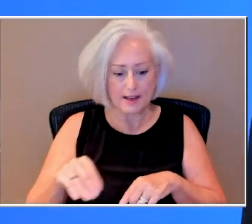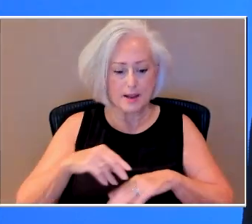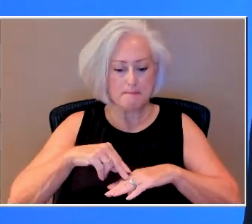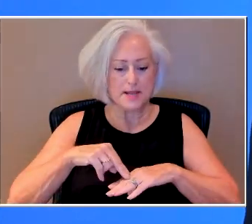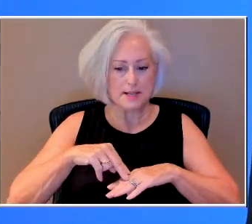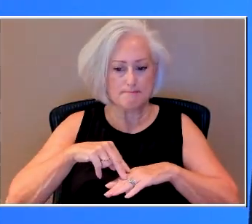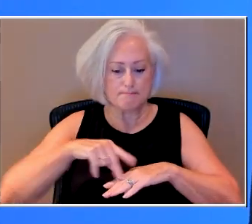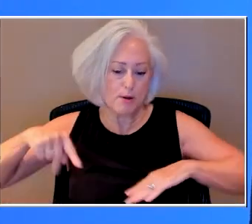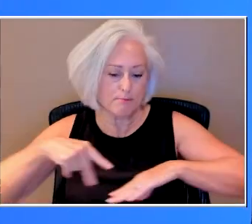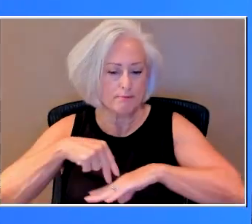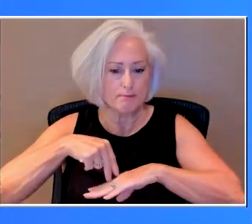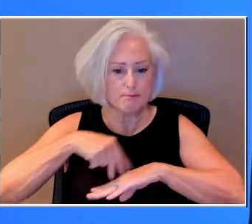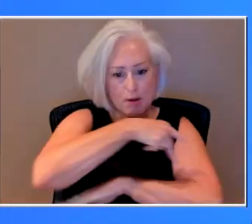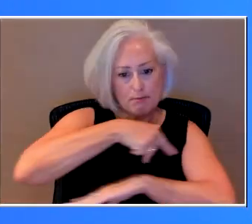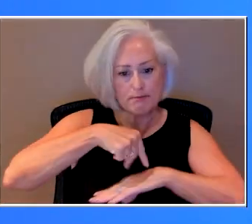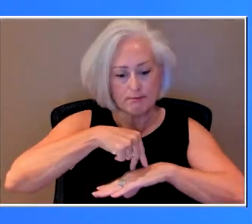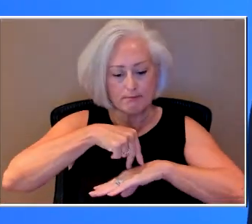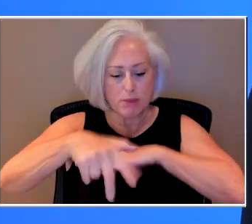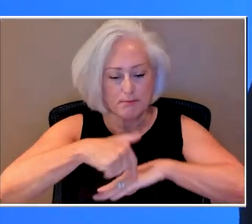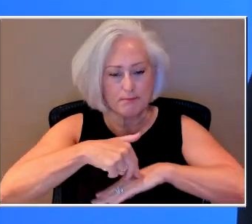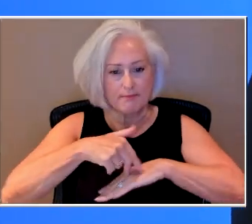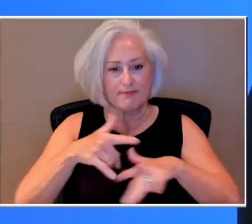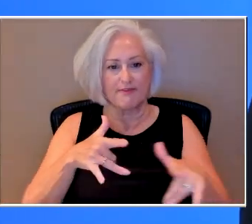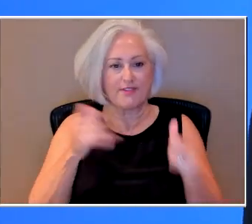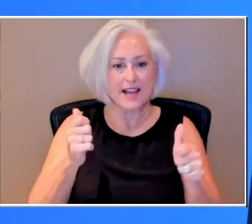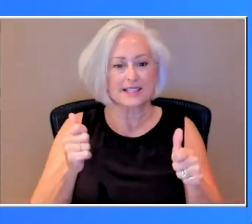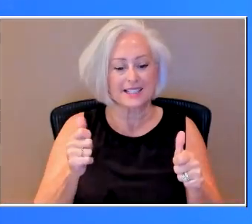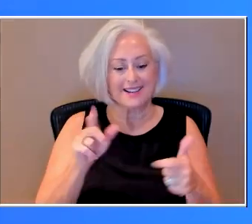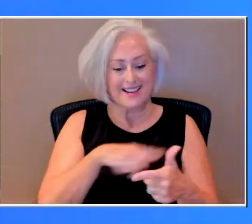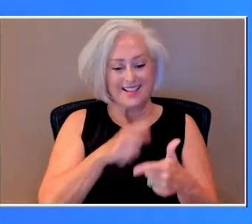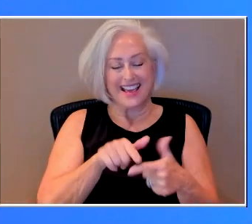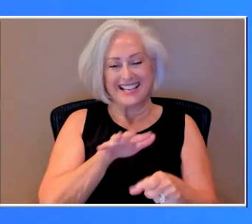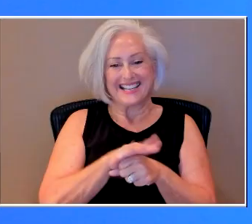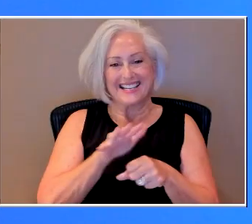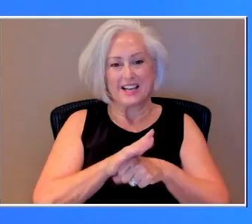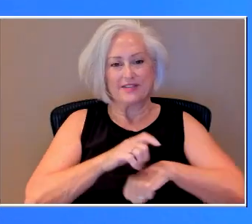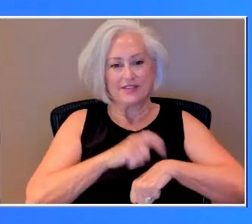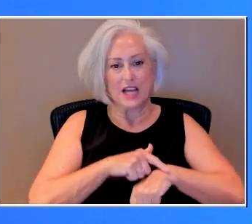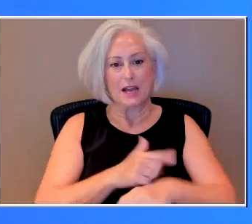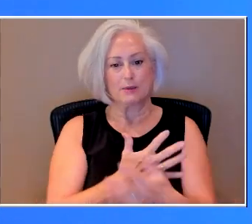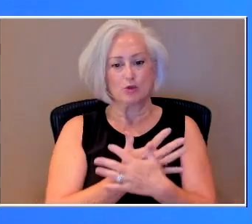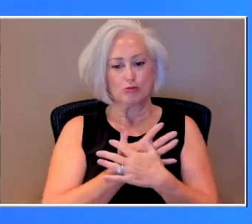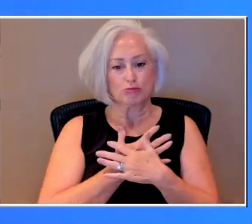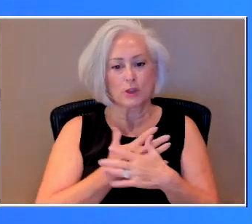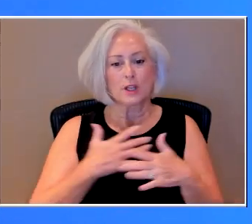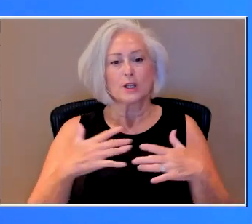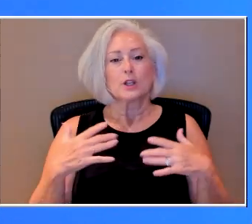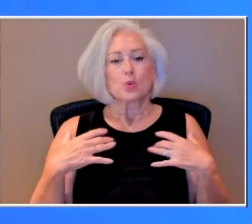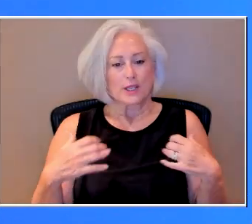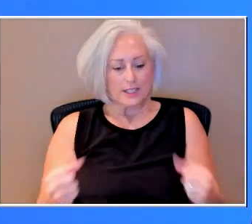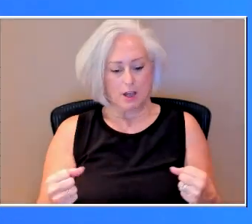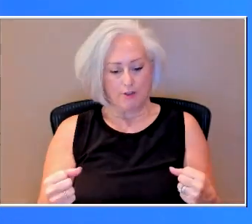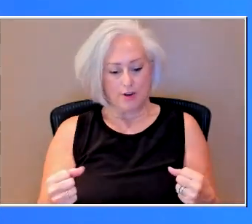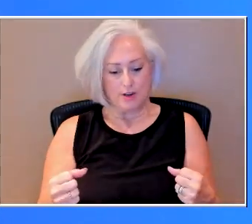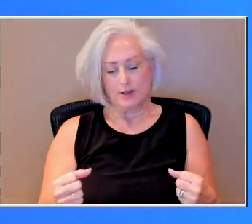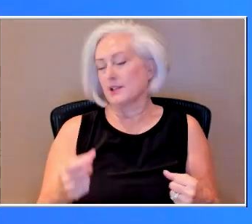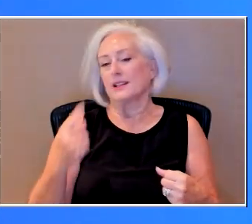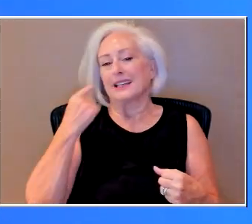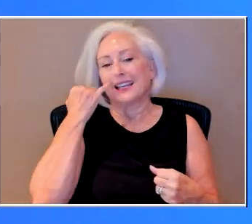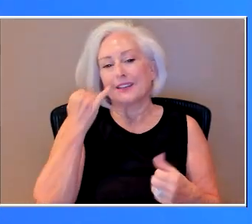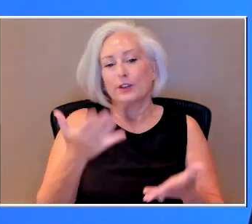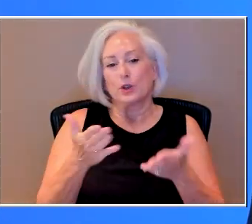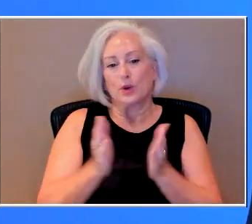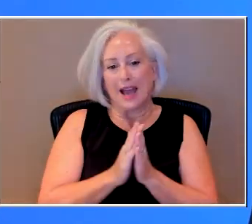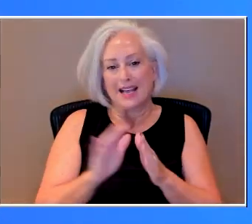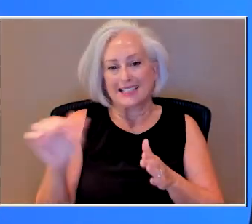recover, because otherwise, if you don't give an athlete time to recover when you're asking them to give 100%, their 100% is